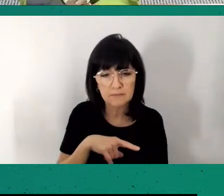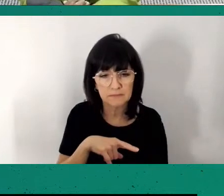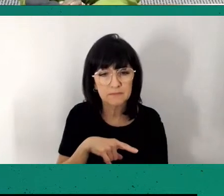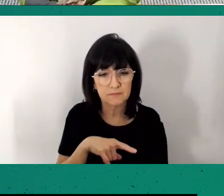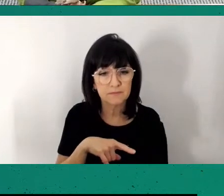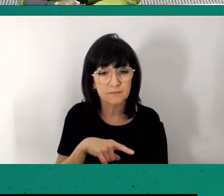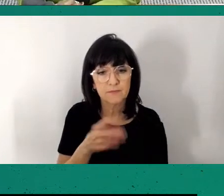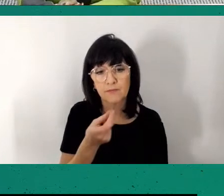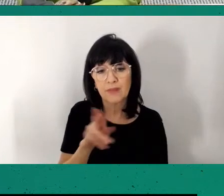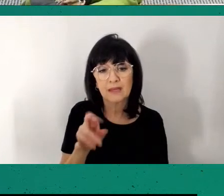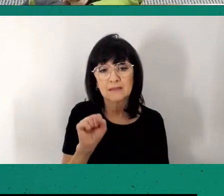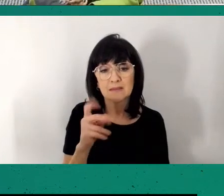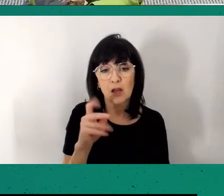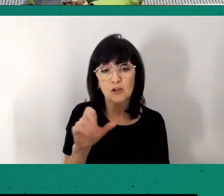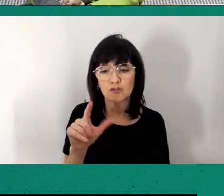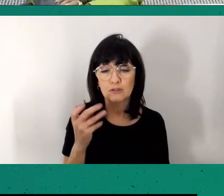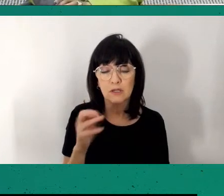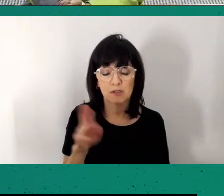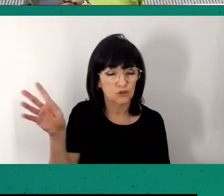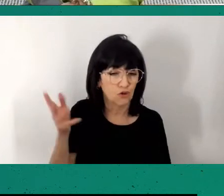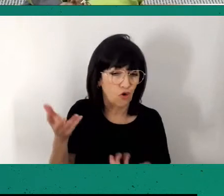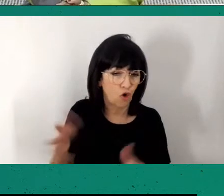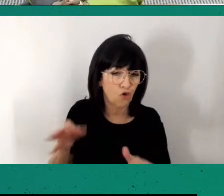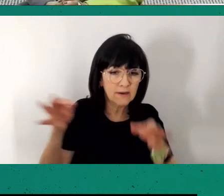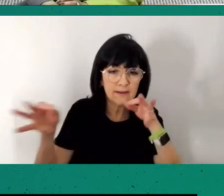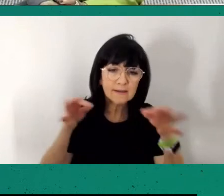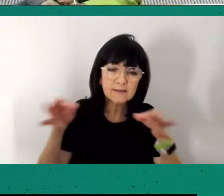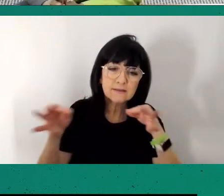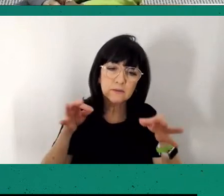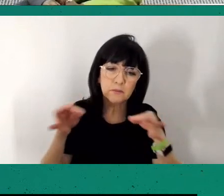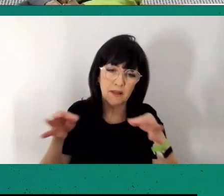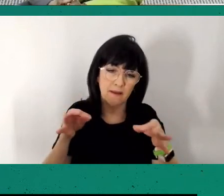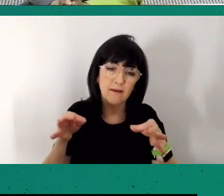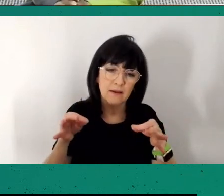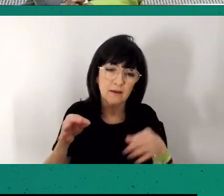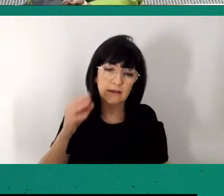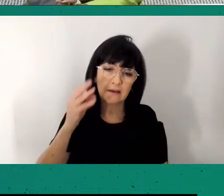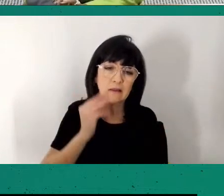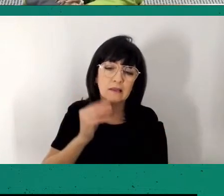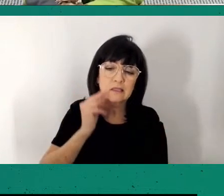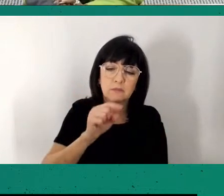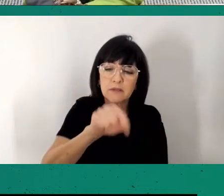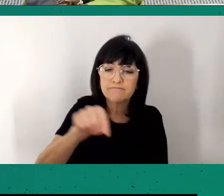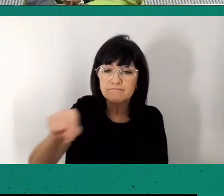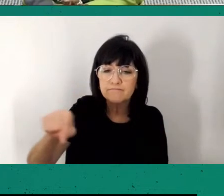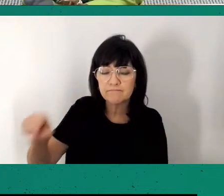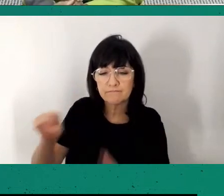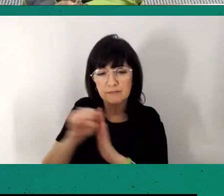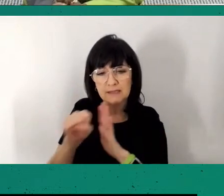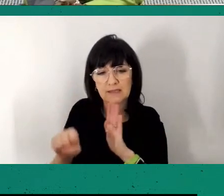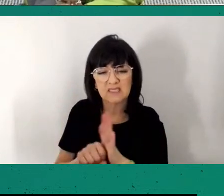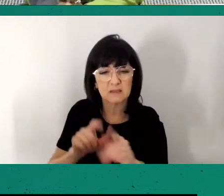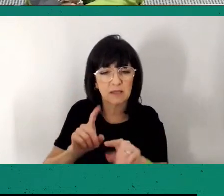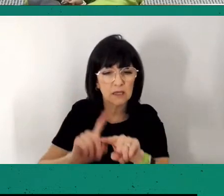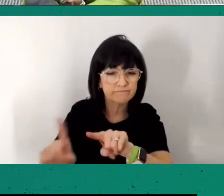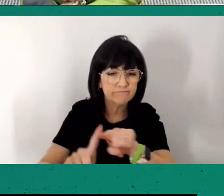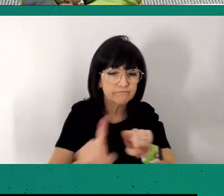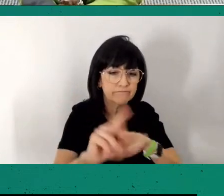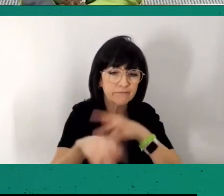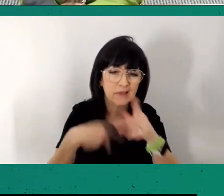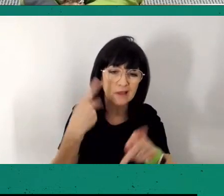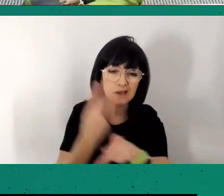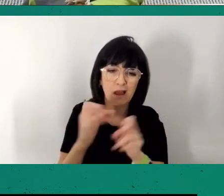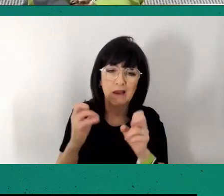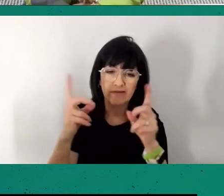Dr. Skelcher has already talked to you about the experiences in the state with the kinds of educational facilities and